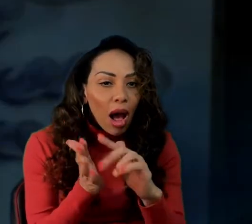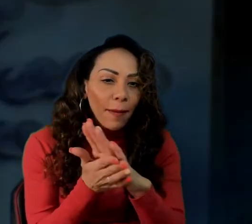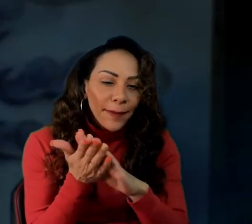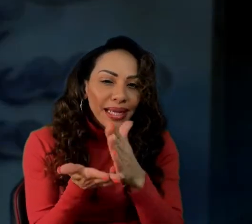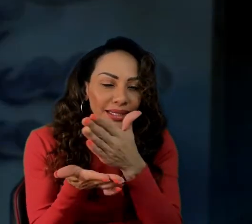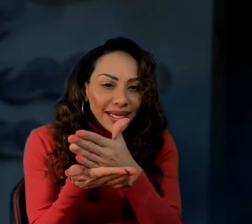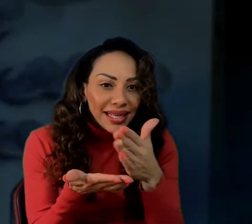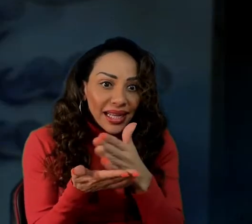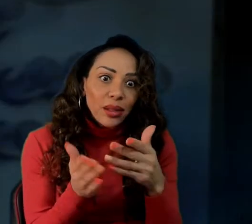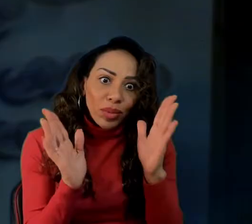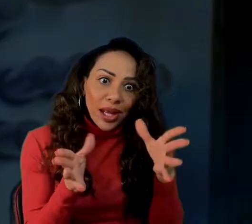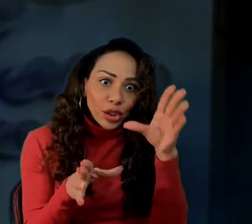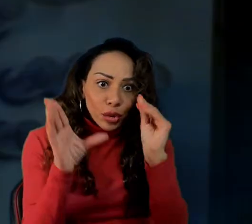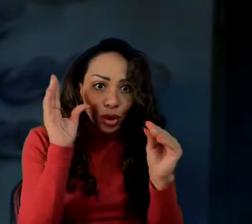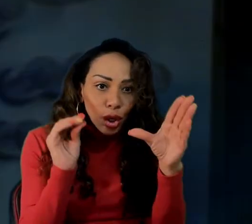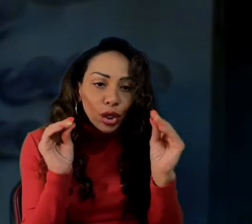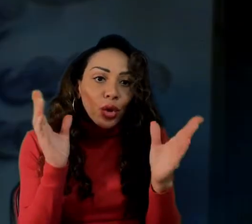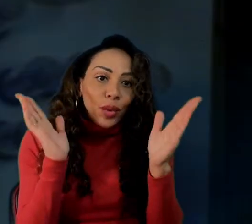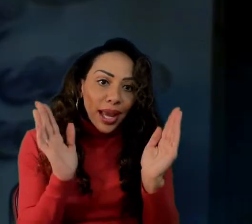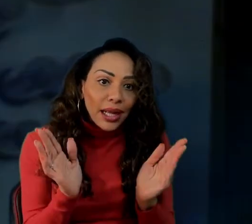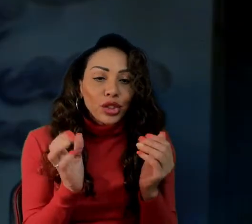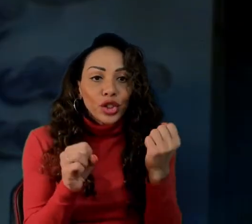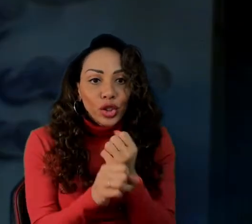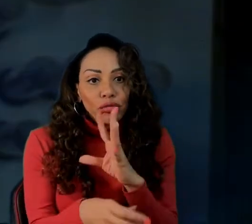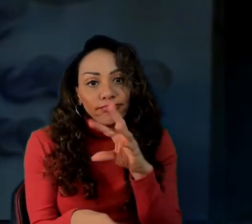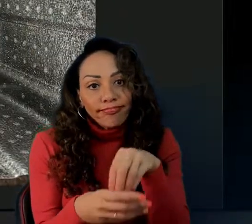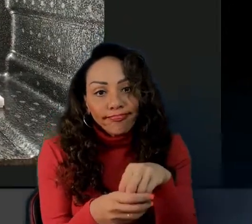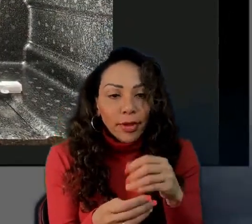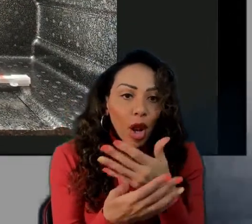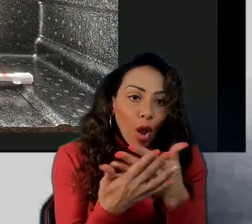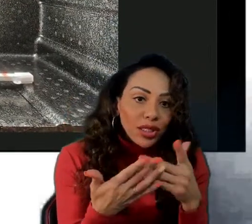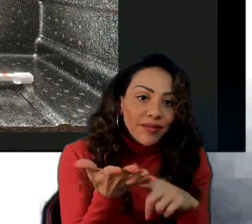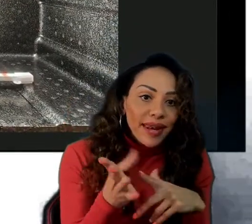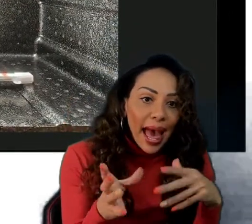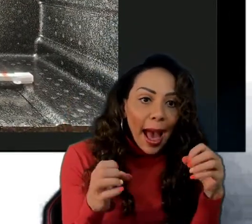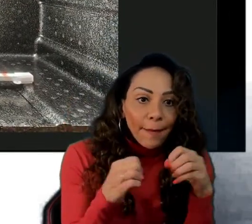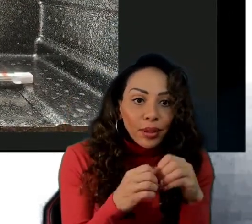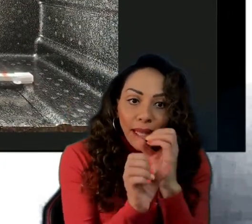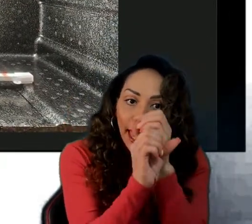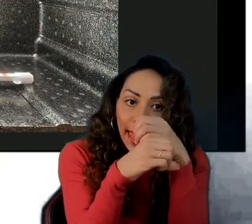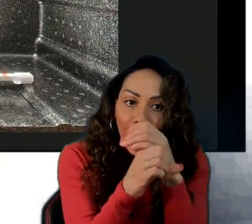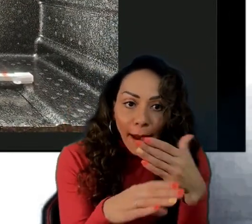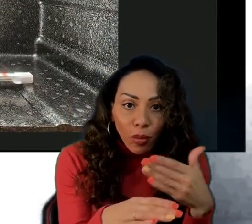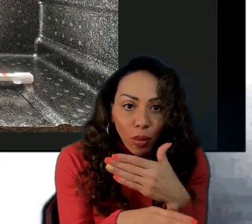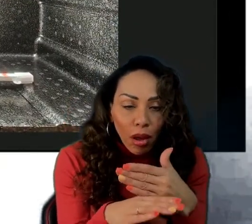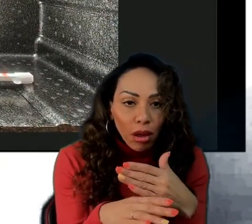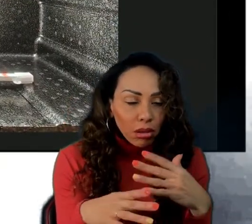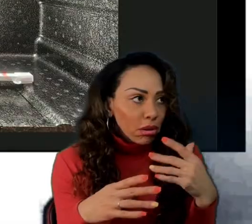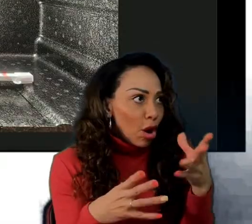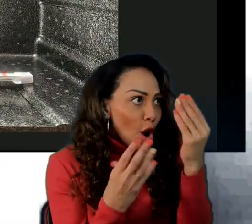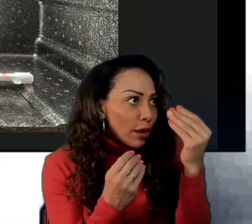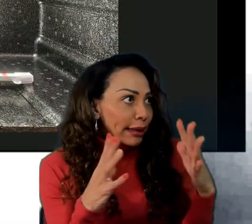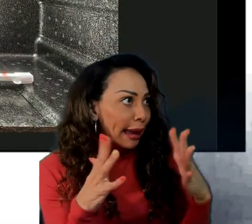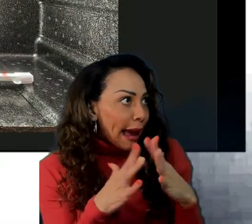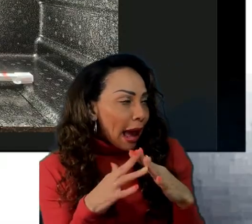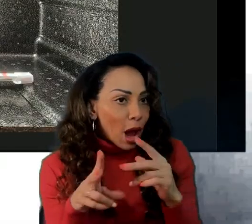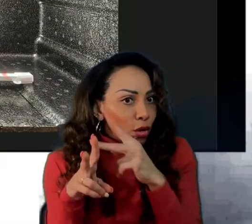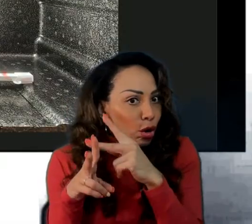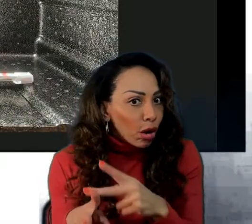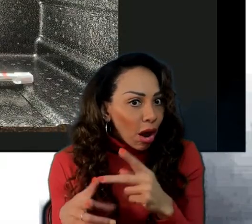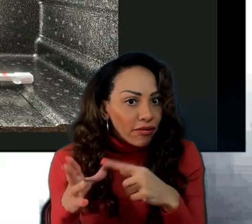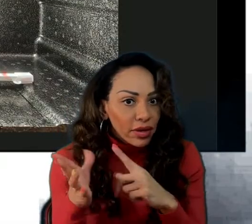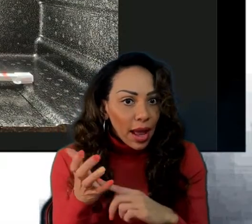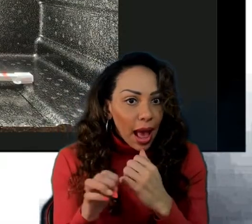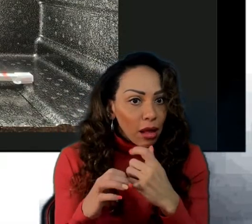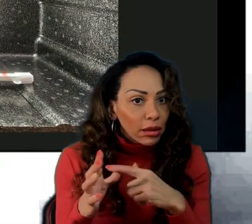And this involved a lot of lab work and learning how to do this. And also keeping the algae in the right